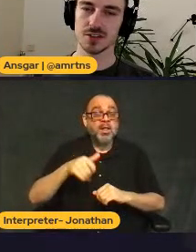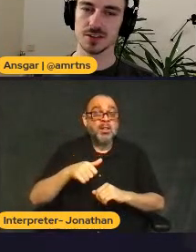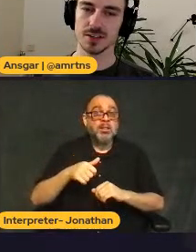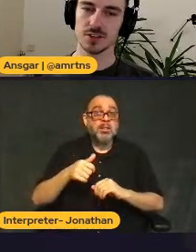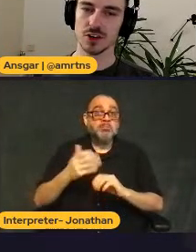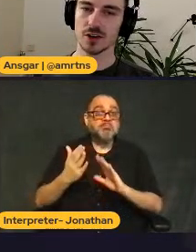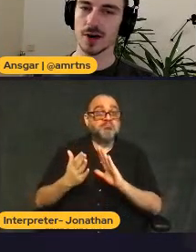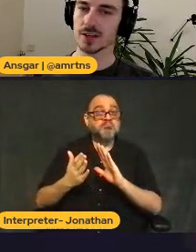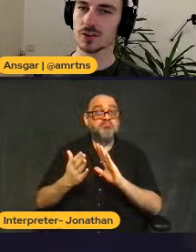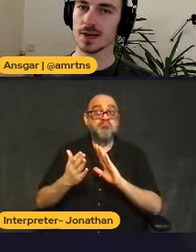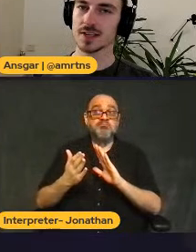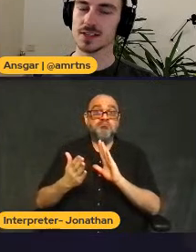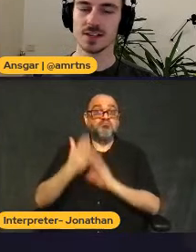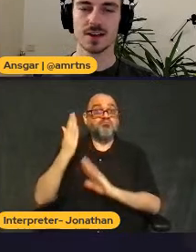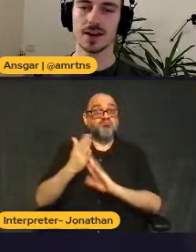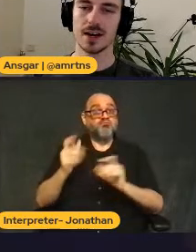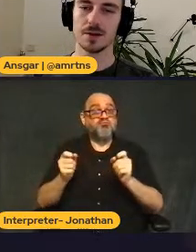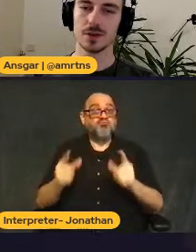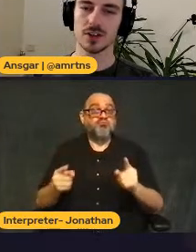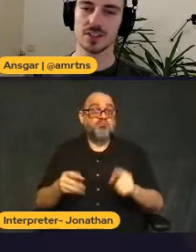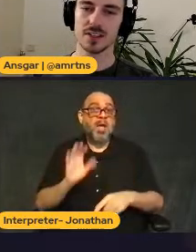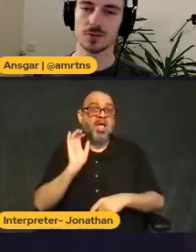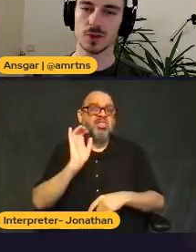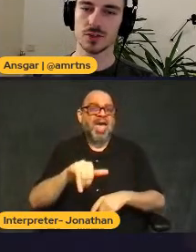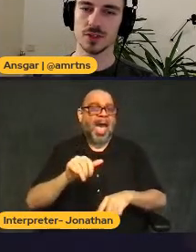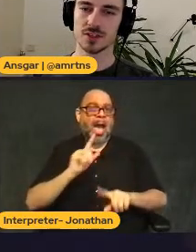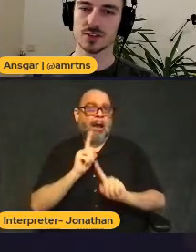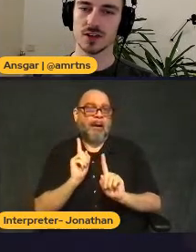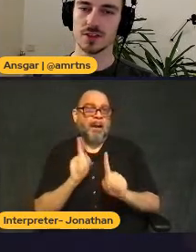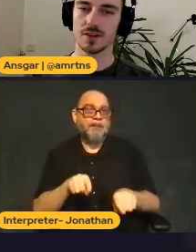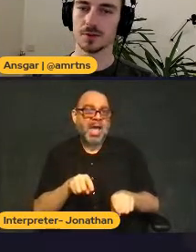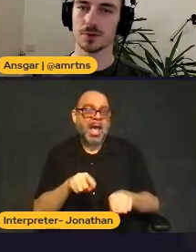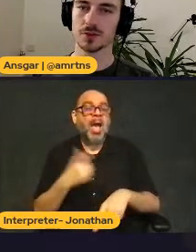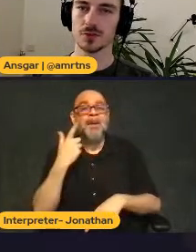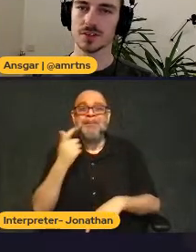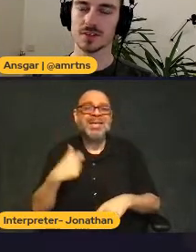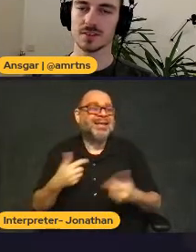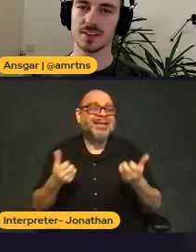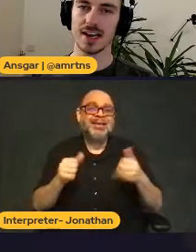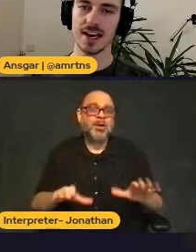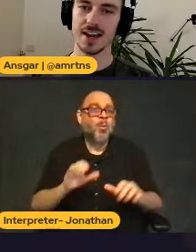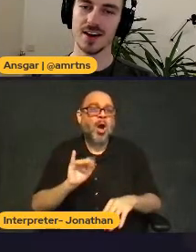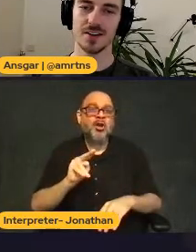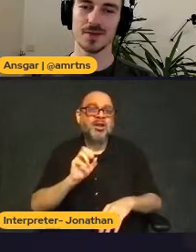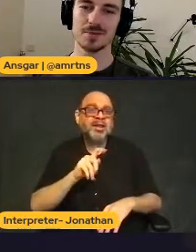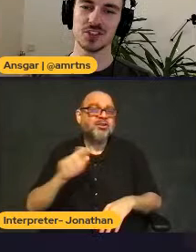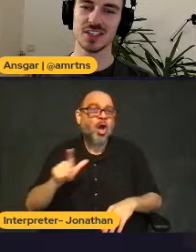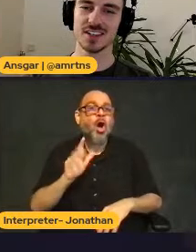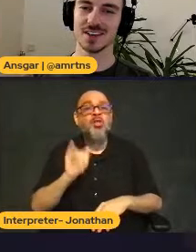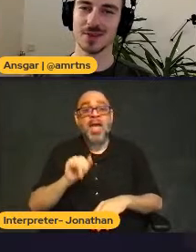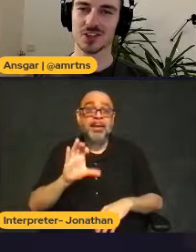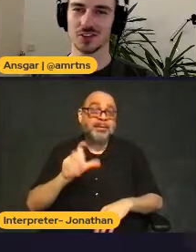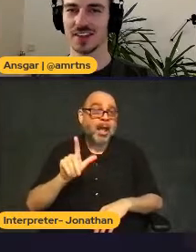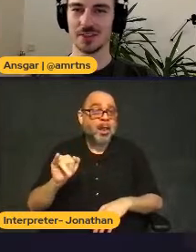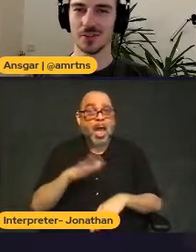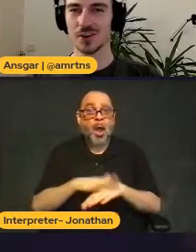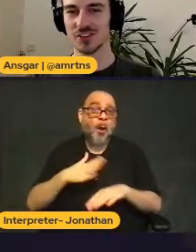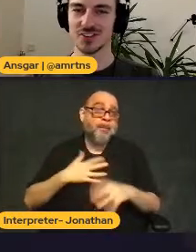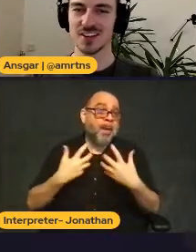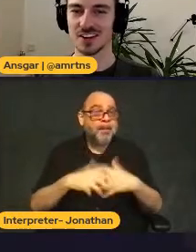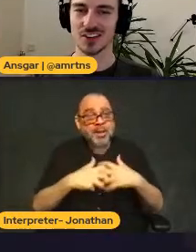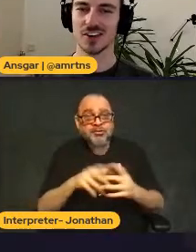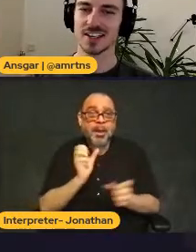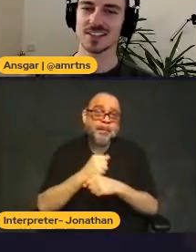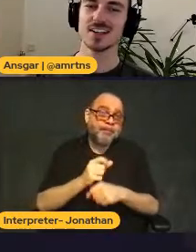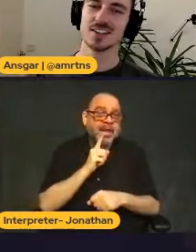execute the Docker run command because I didn't want to install the Postgres CLI on my machine and make sure that the